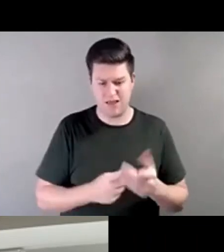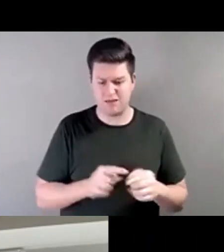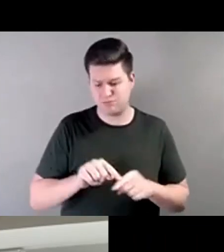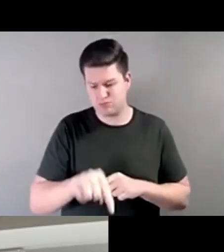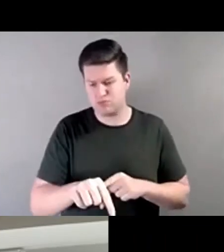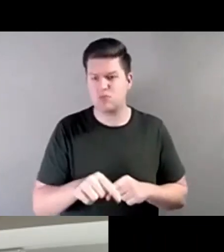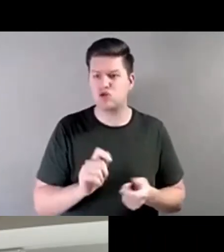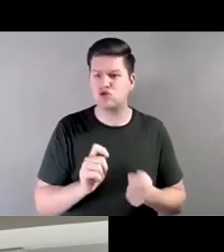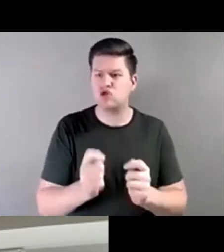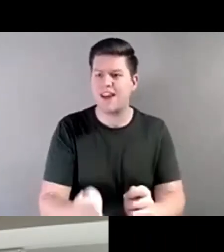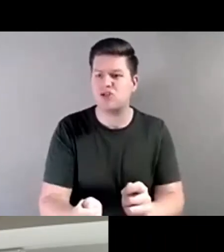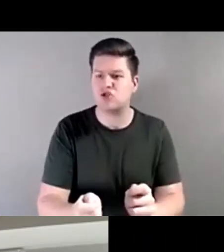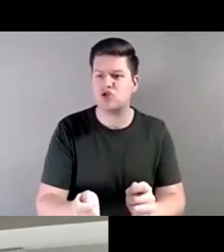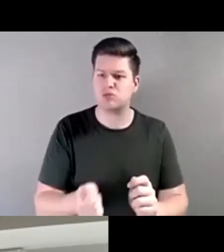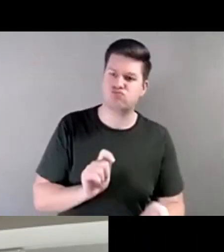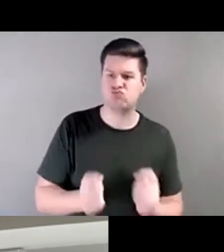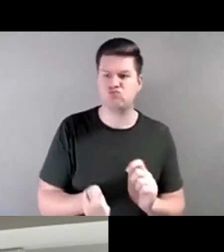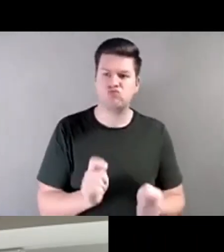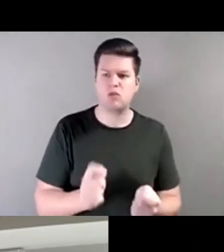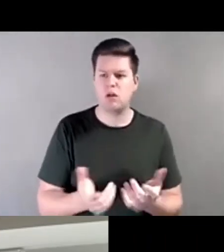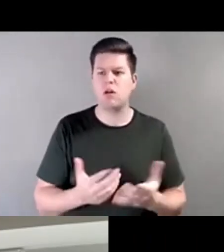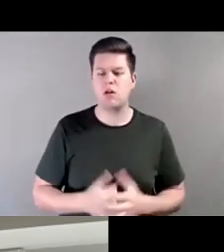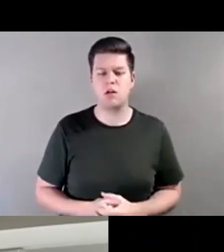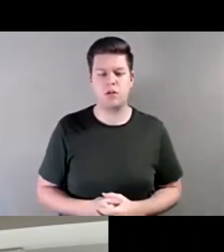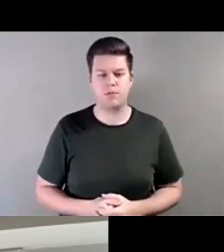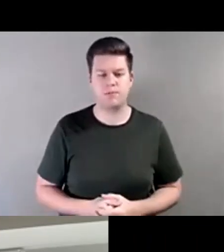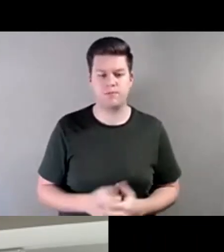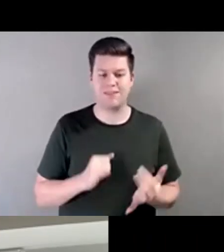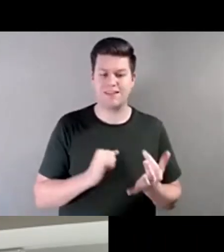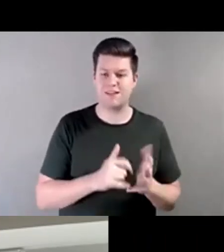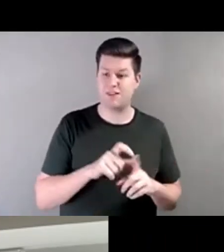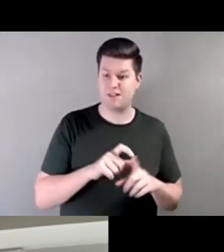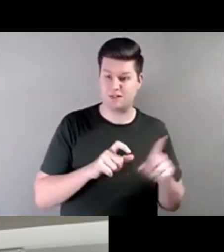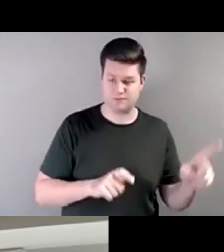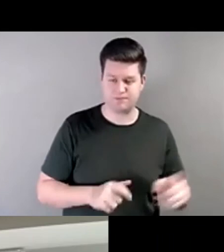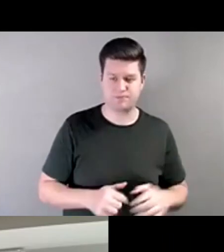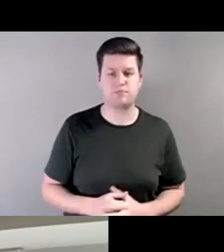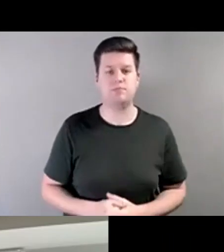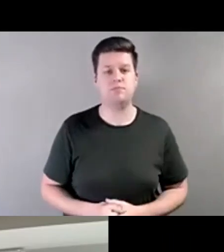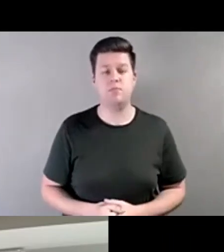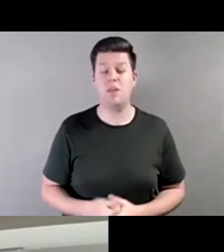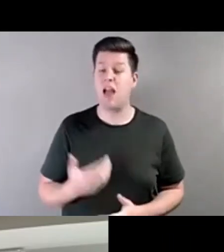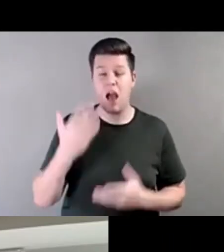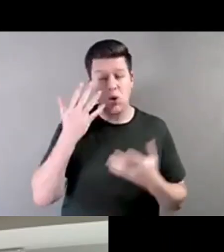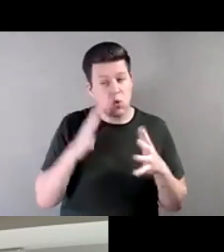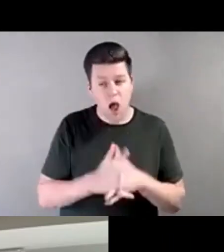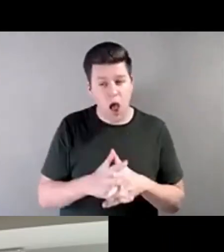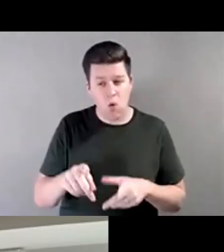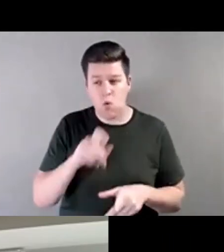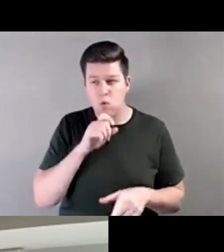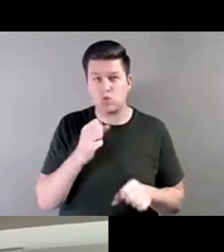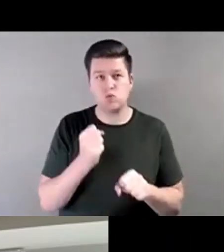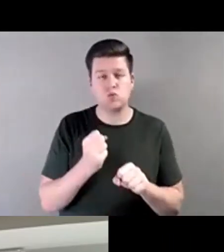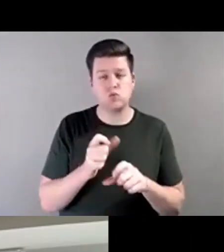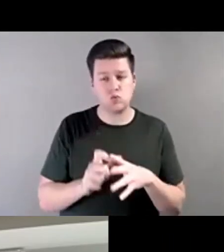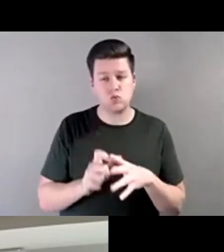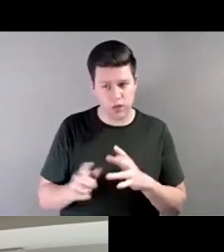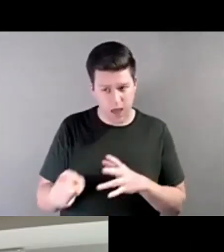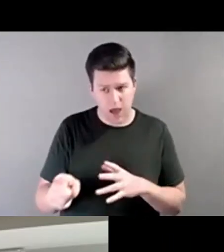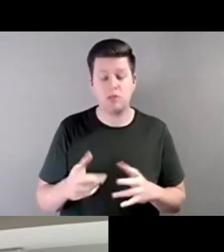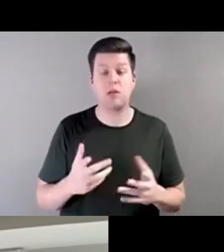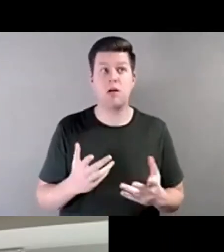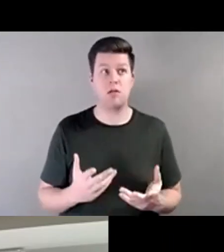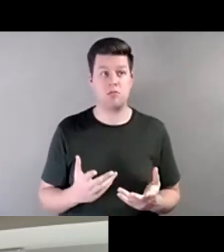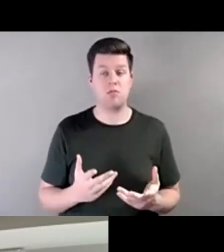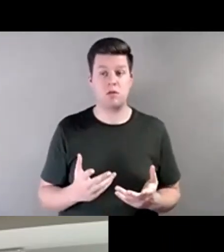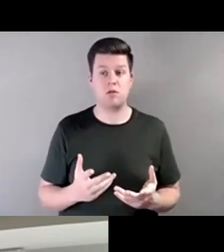I don't know how we would do that operationally. The key thing for us is that it's a national scheme in terms of you can use the card